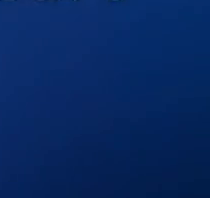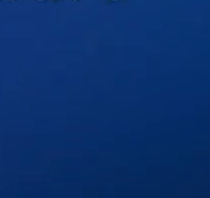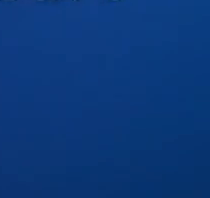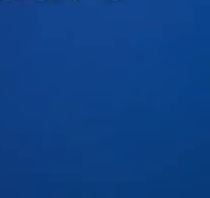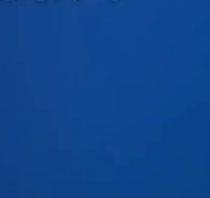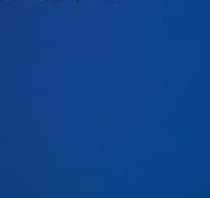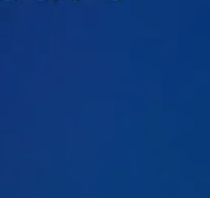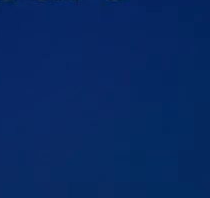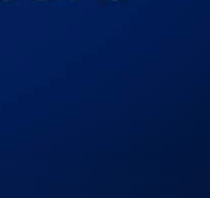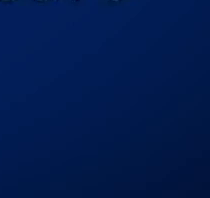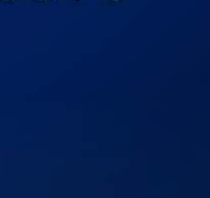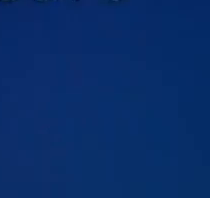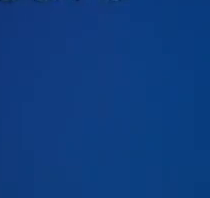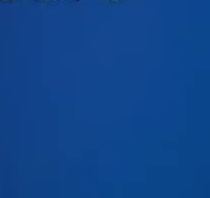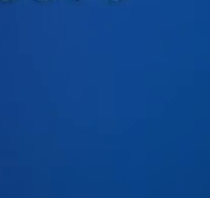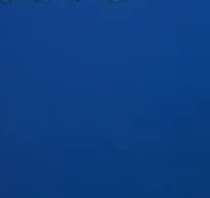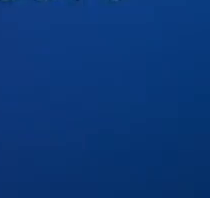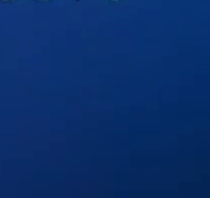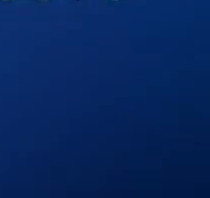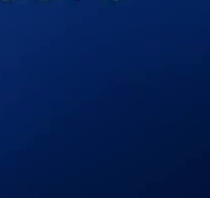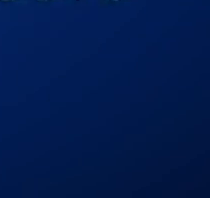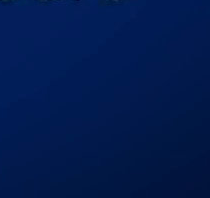and orientation to God,